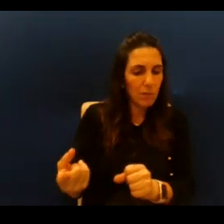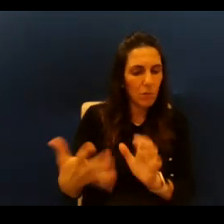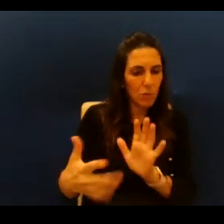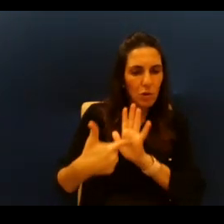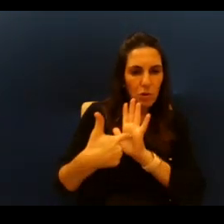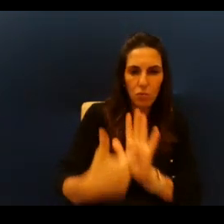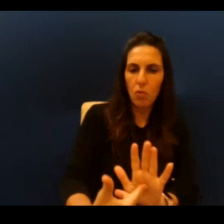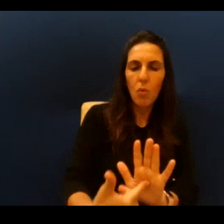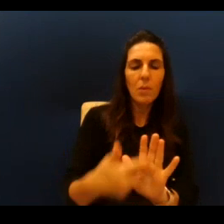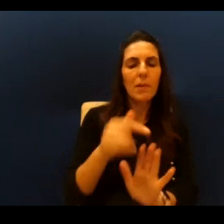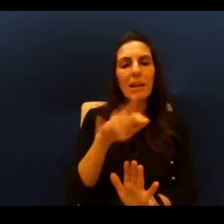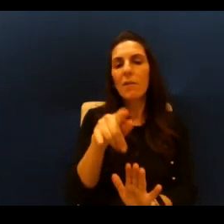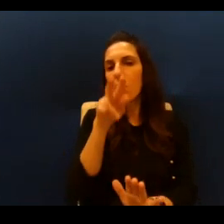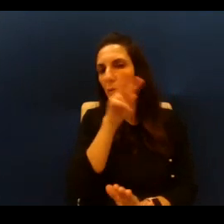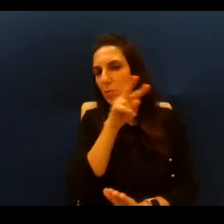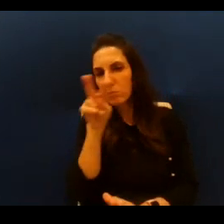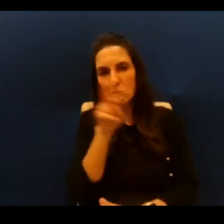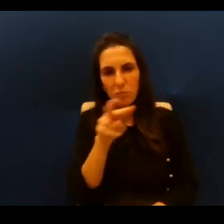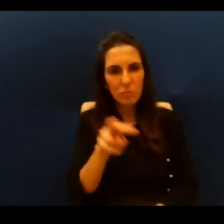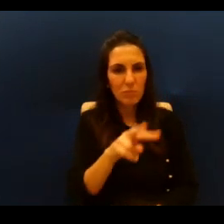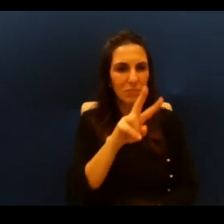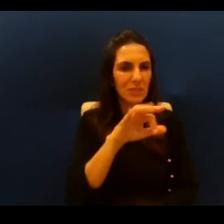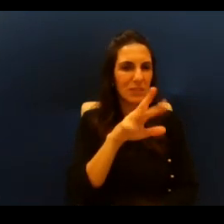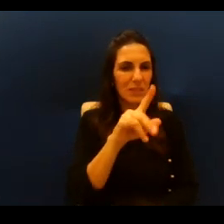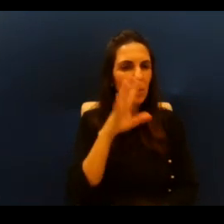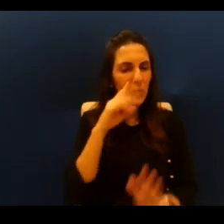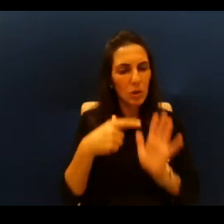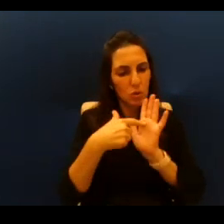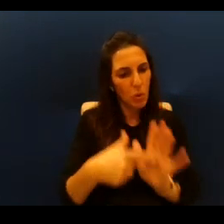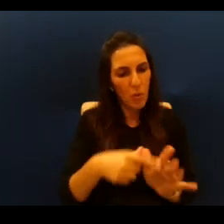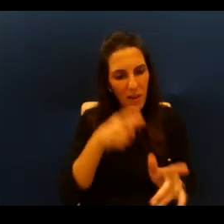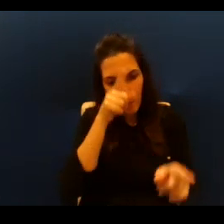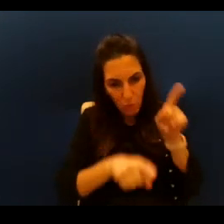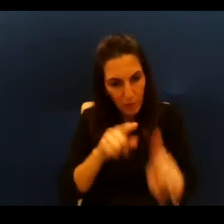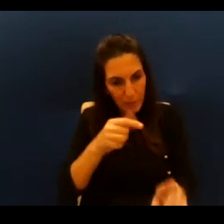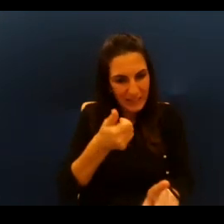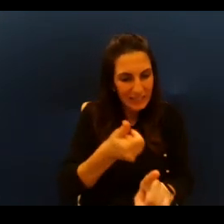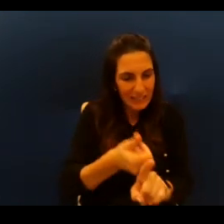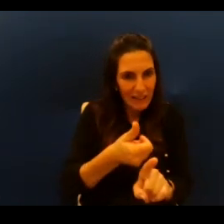if you go to Vicky, the agreement itself,